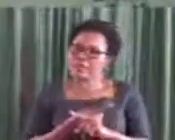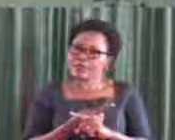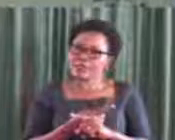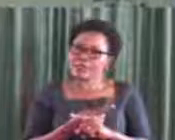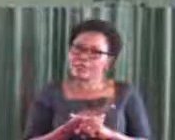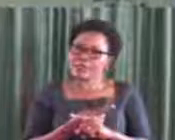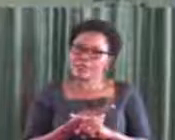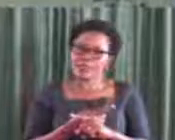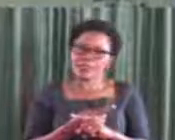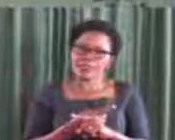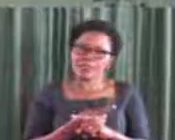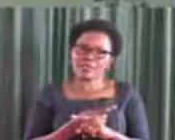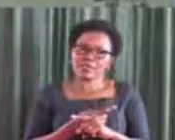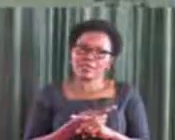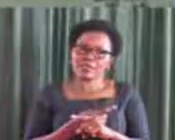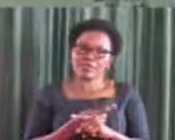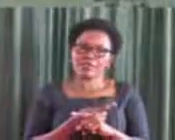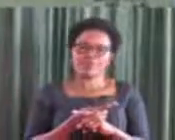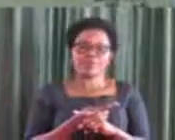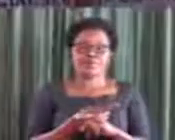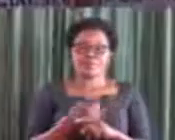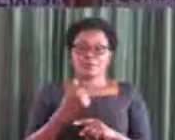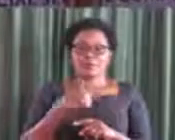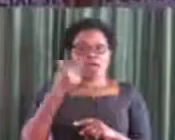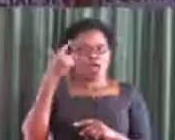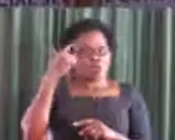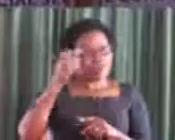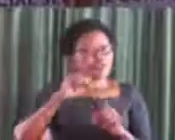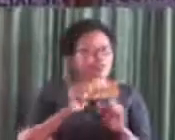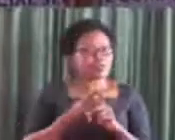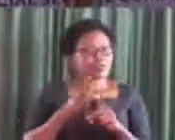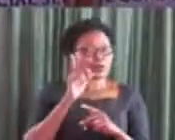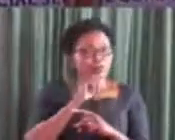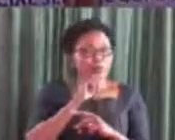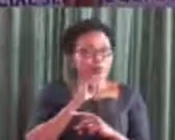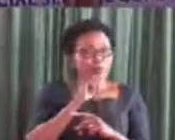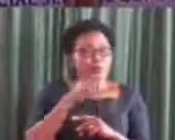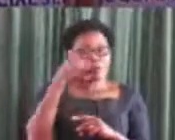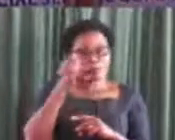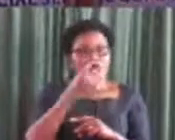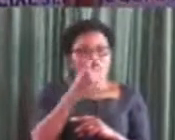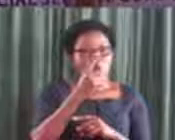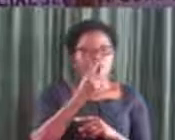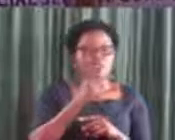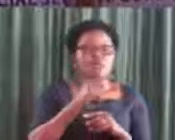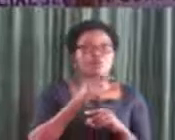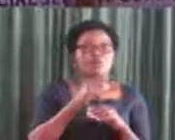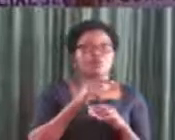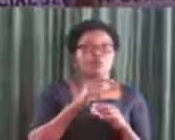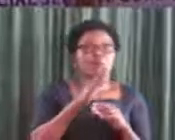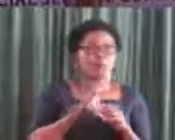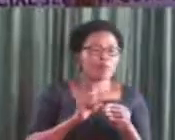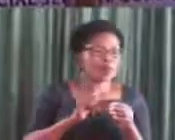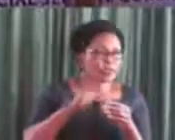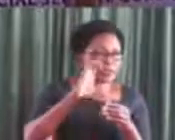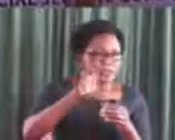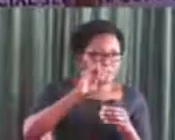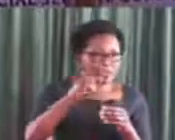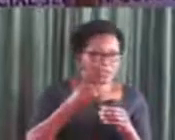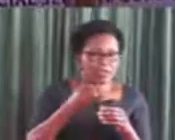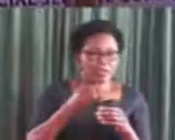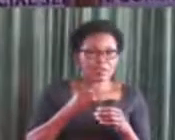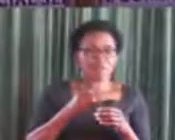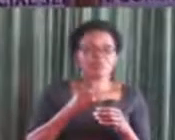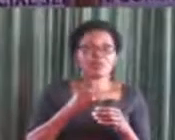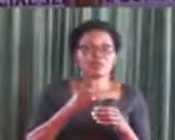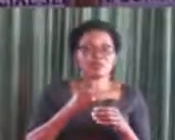two? I think they are different because one is by the Chief Justice. Basically, that is the realm of the